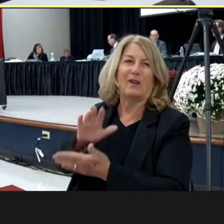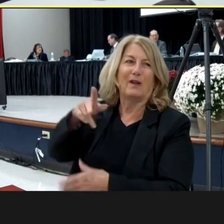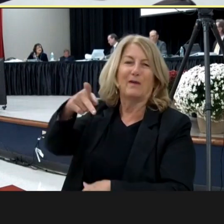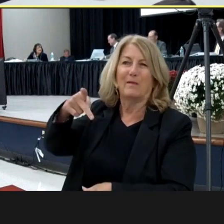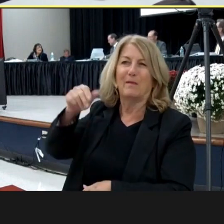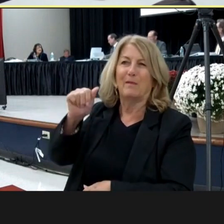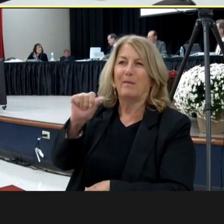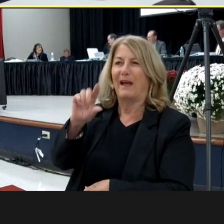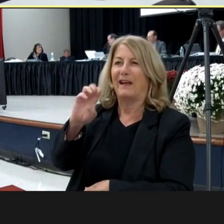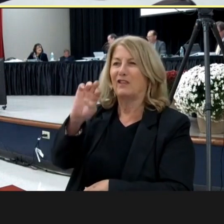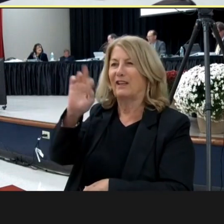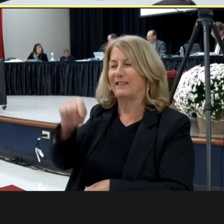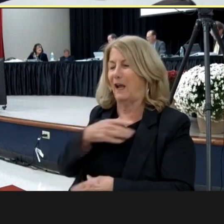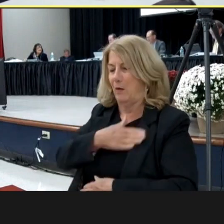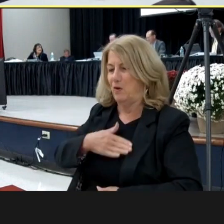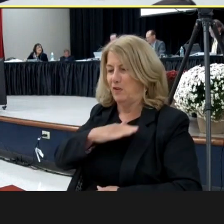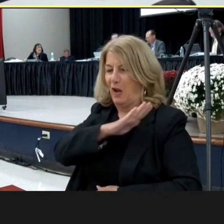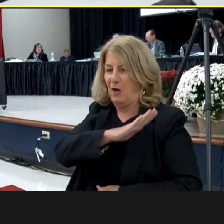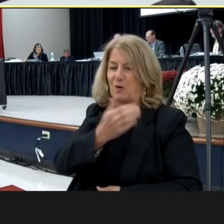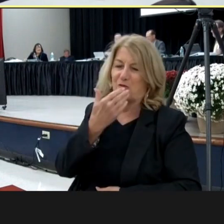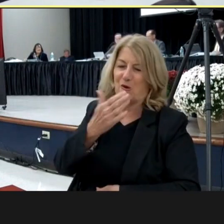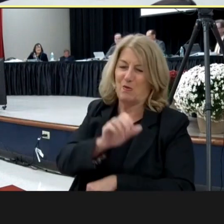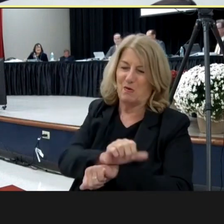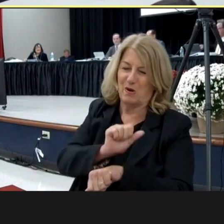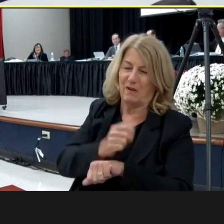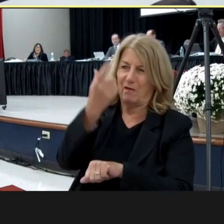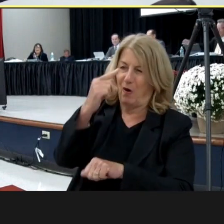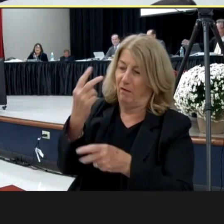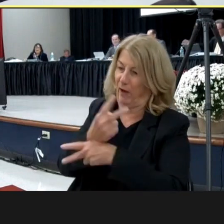y'all's good work in configuring it here.